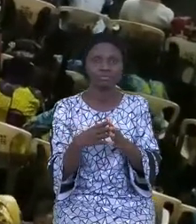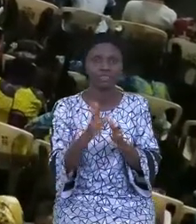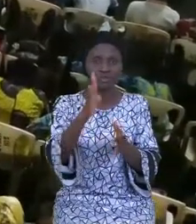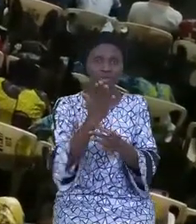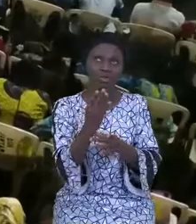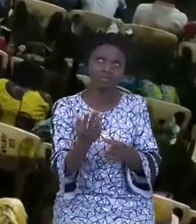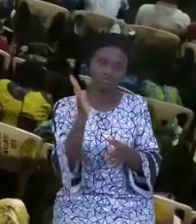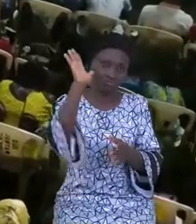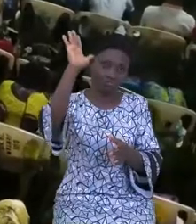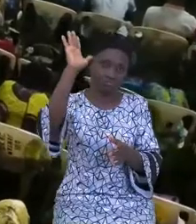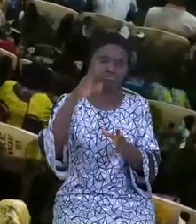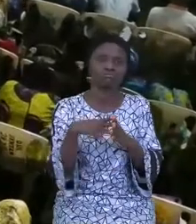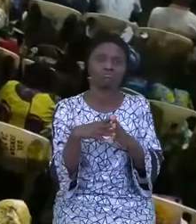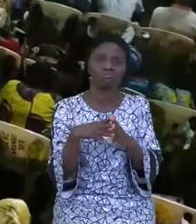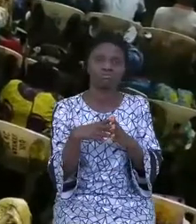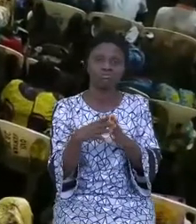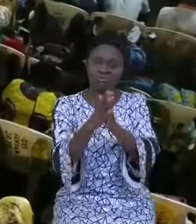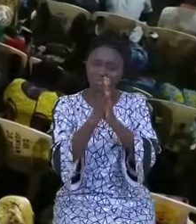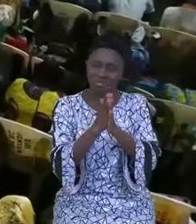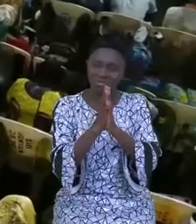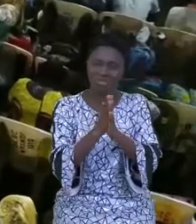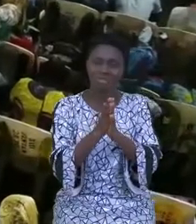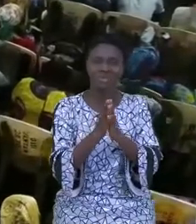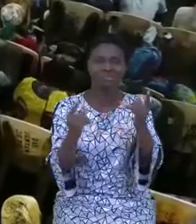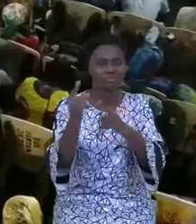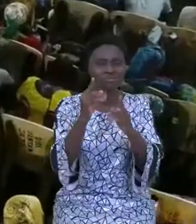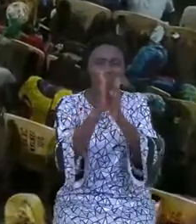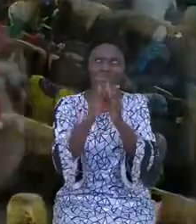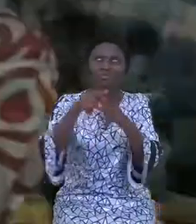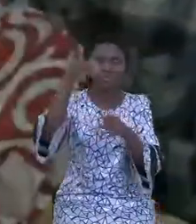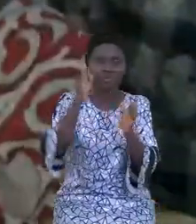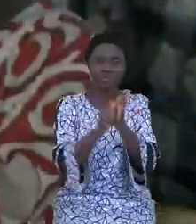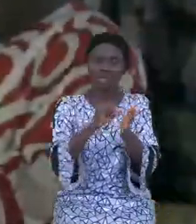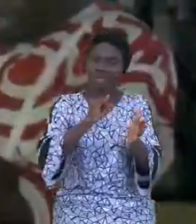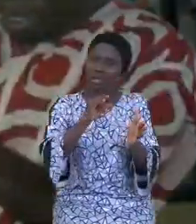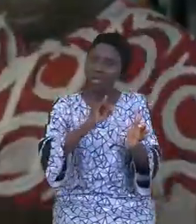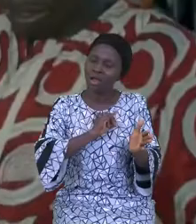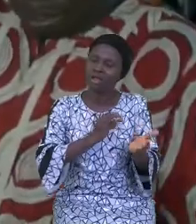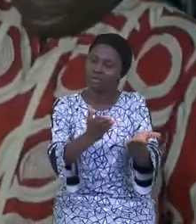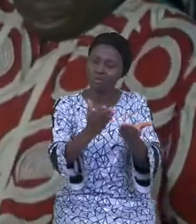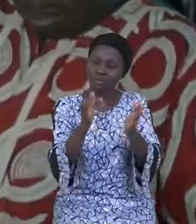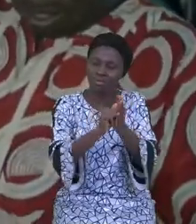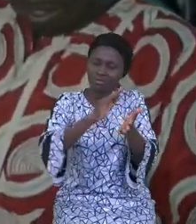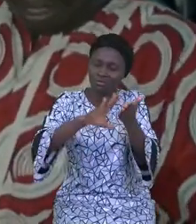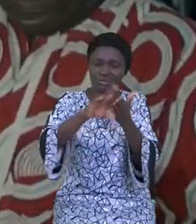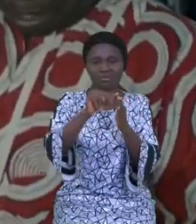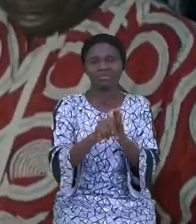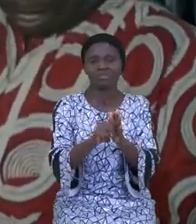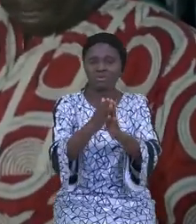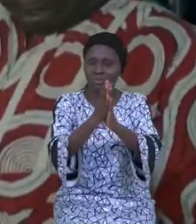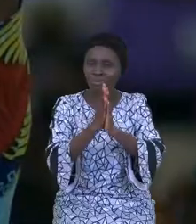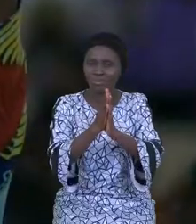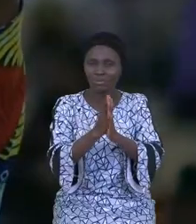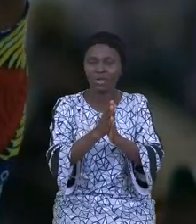I want that forgiveness. I want that newness of life from the Lord. And I want to have it from the hands